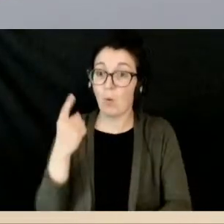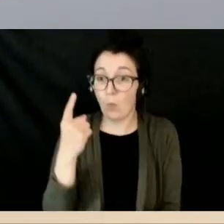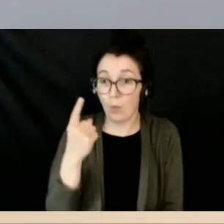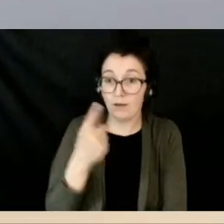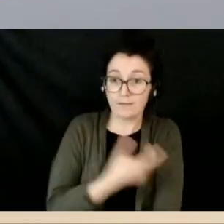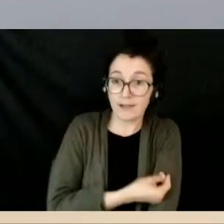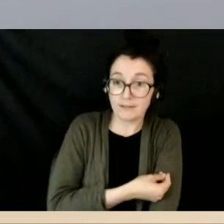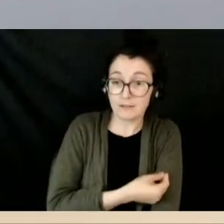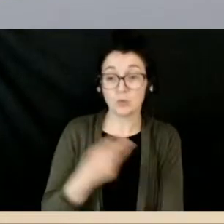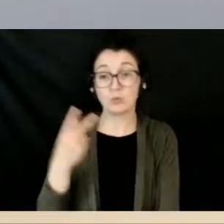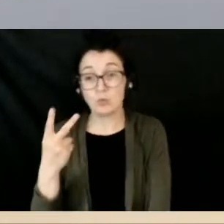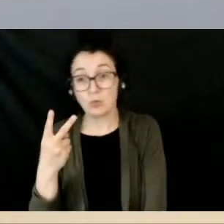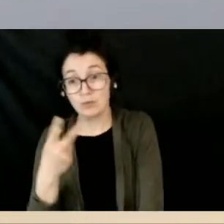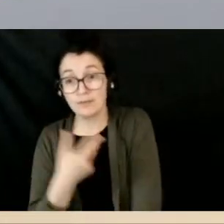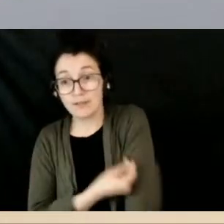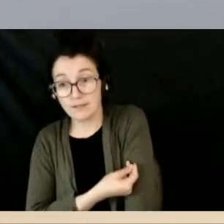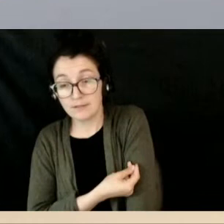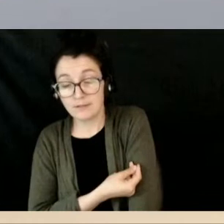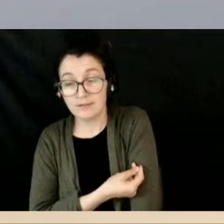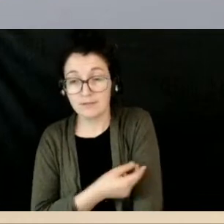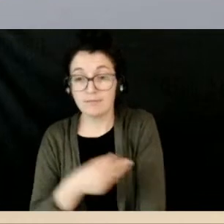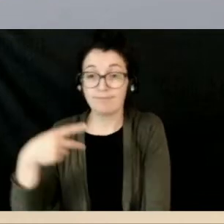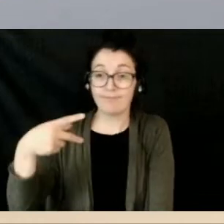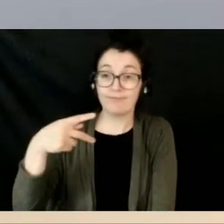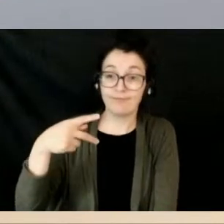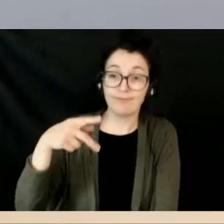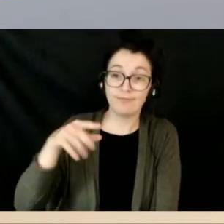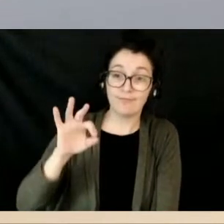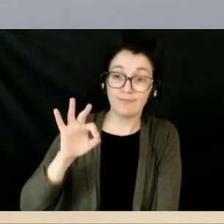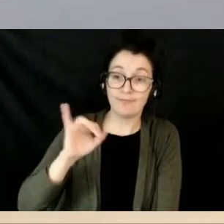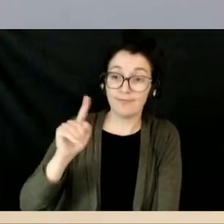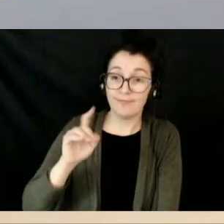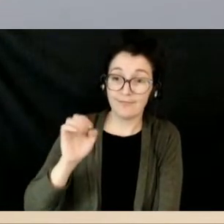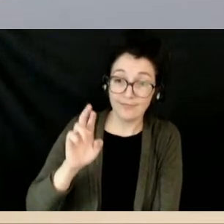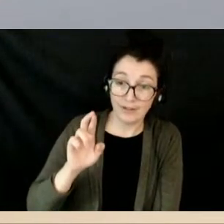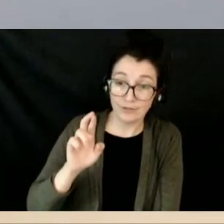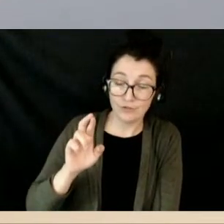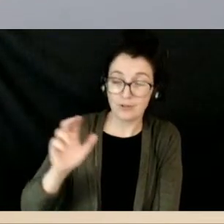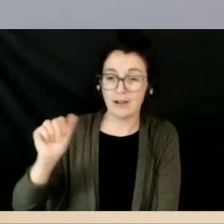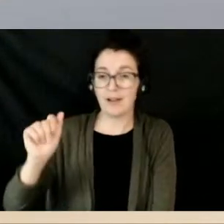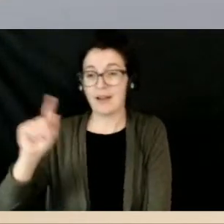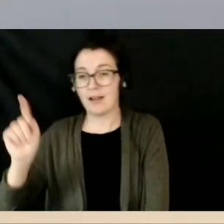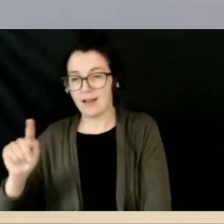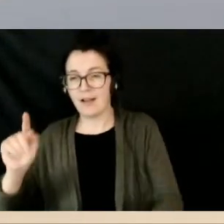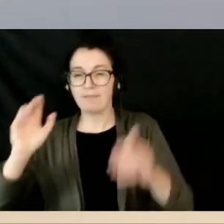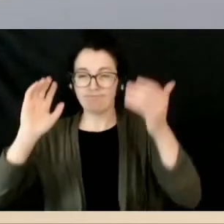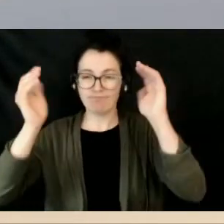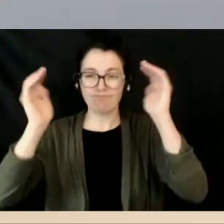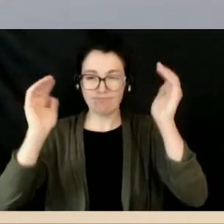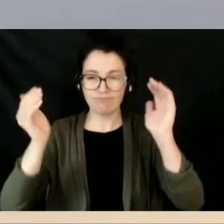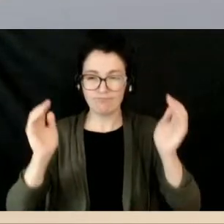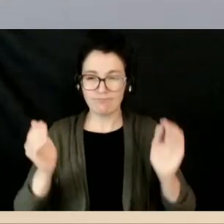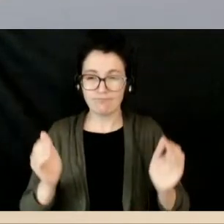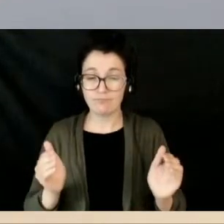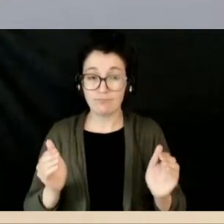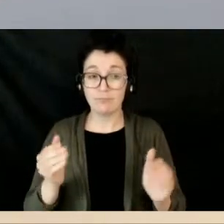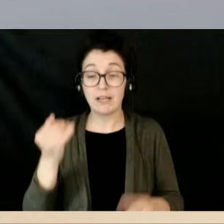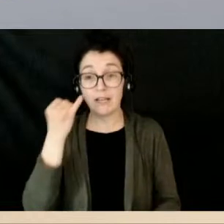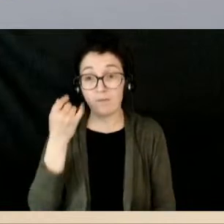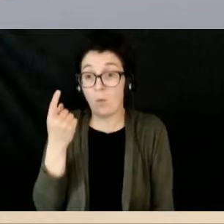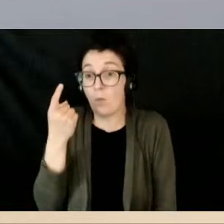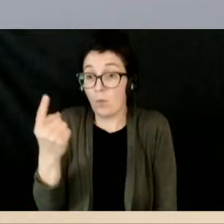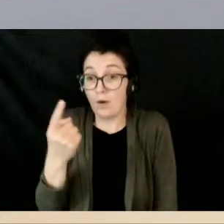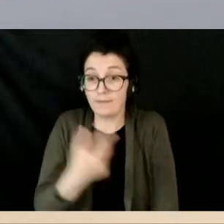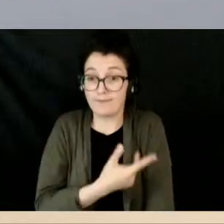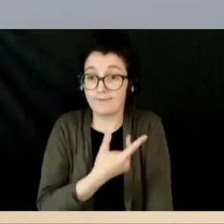AstraZeneca. Certainly the effectiveness after 1 dose of the vaccine is